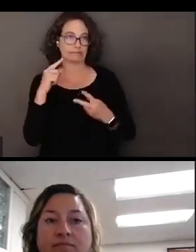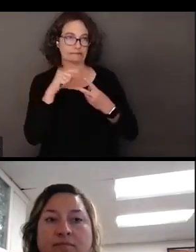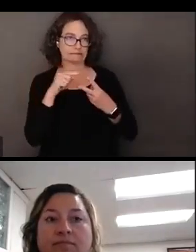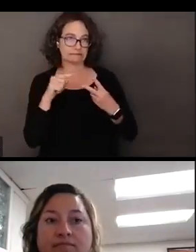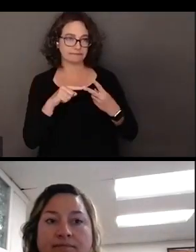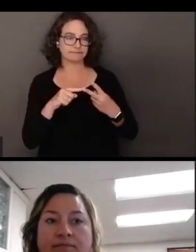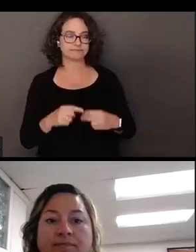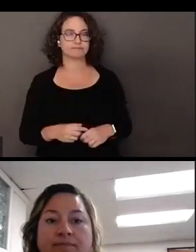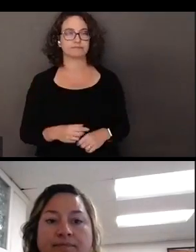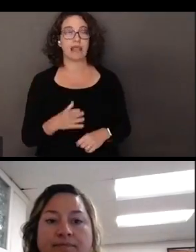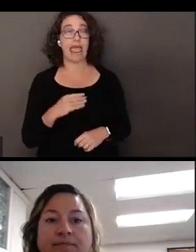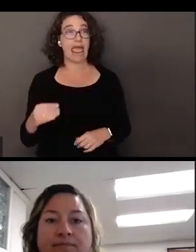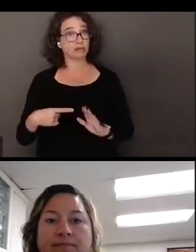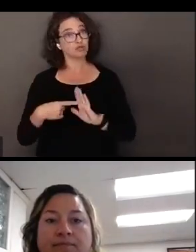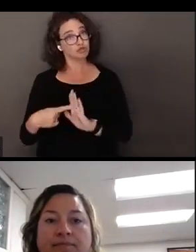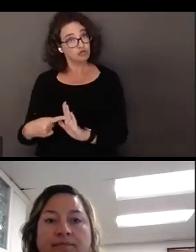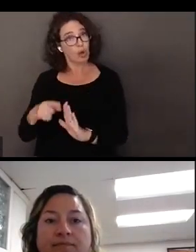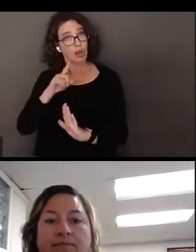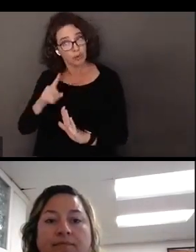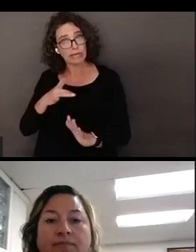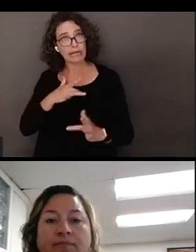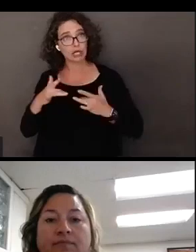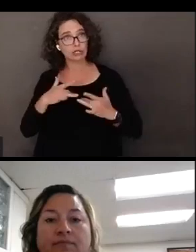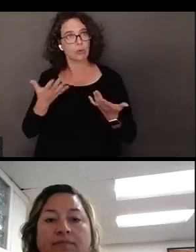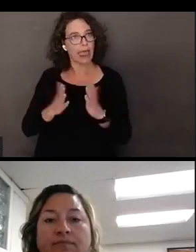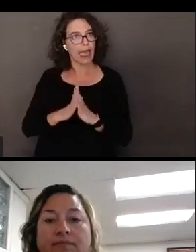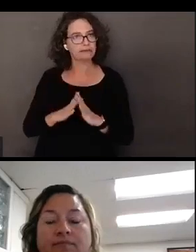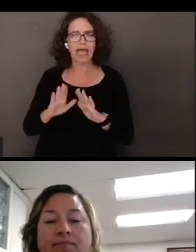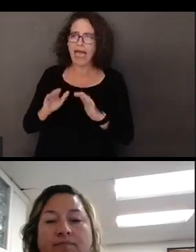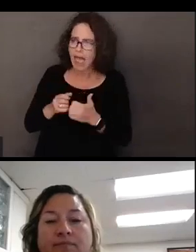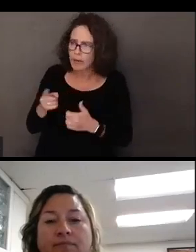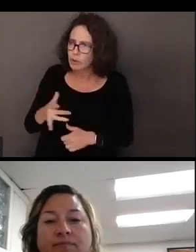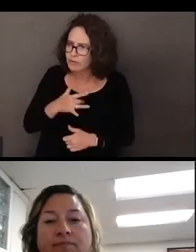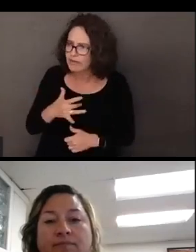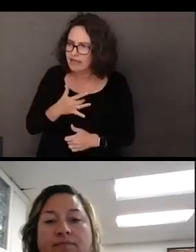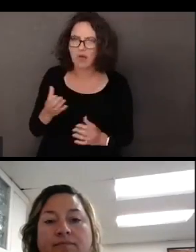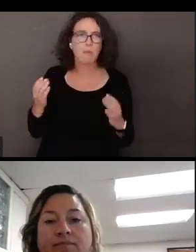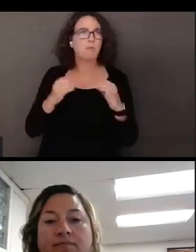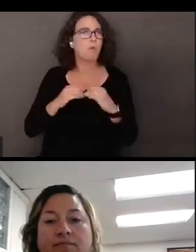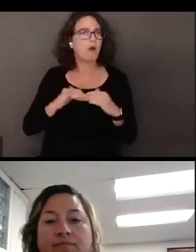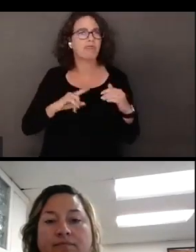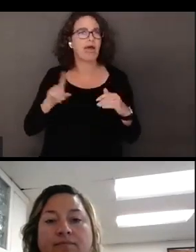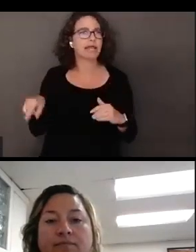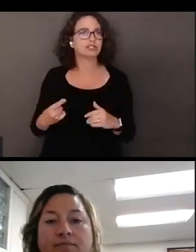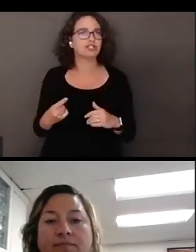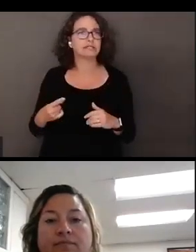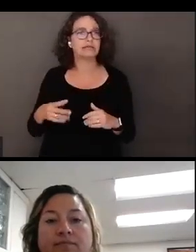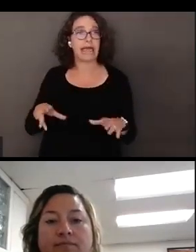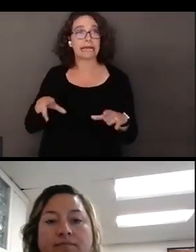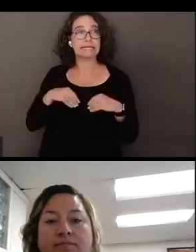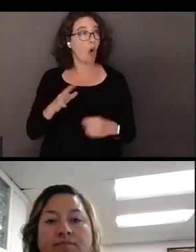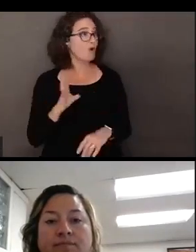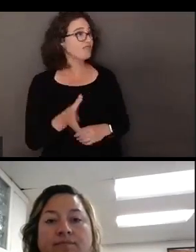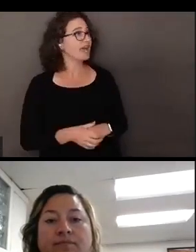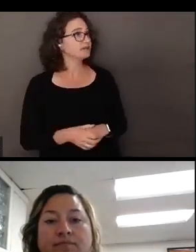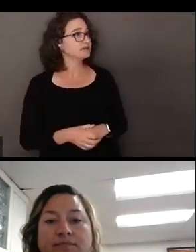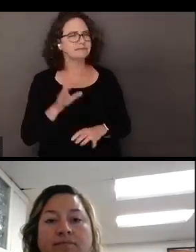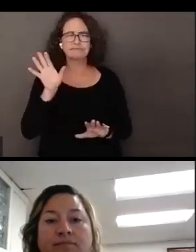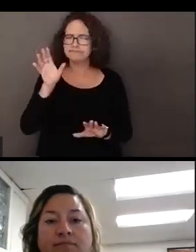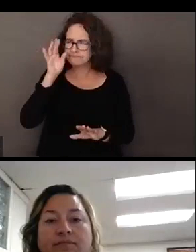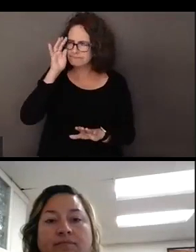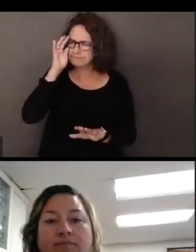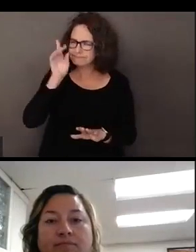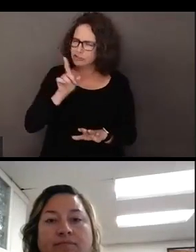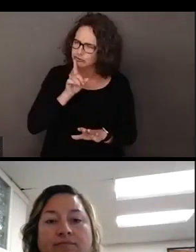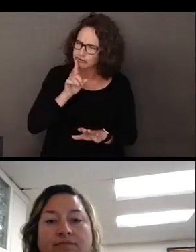and expressing real concern. So when we ask, how are you feeling today? It's more than just accepting fine. It's, are you sure? Because it seems like